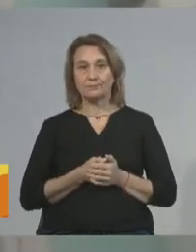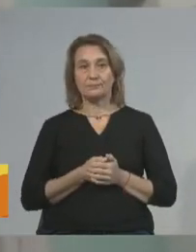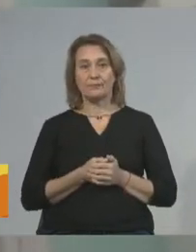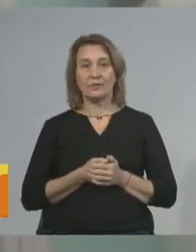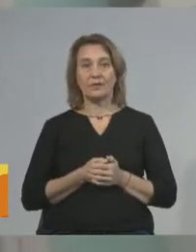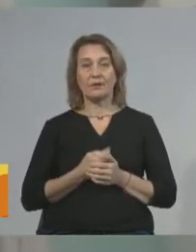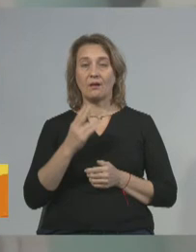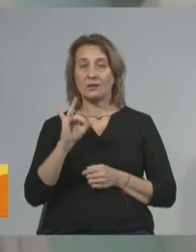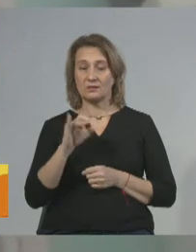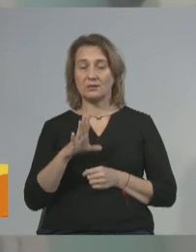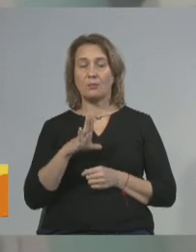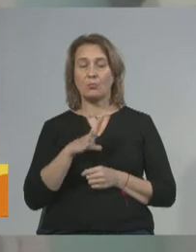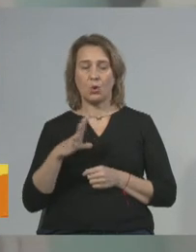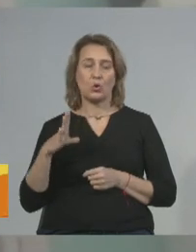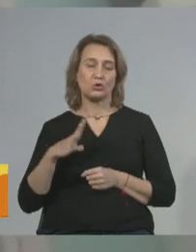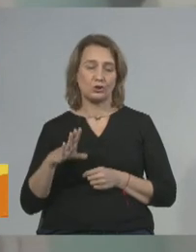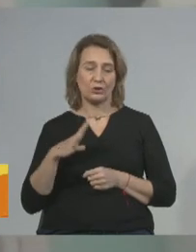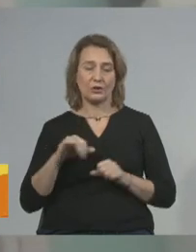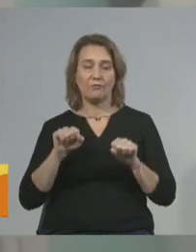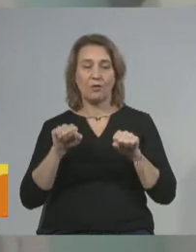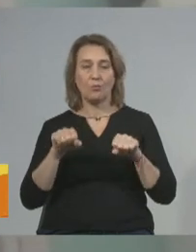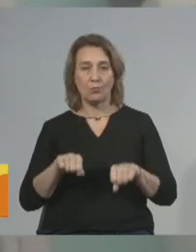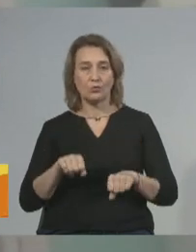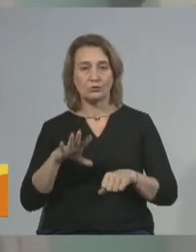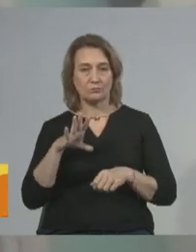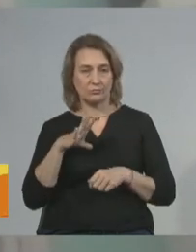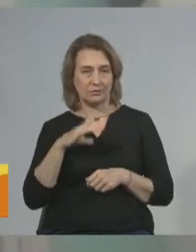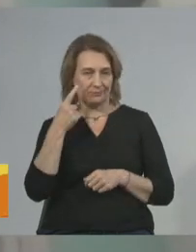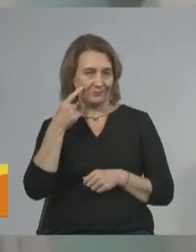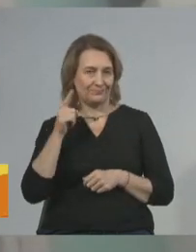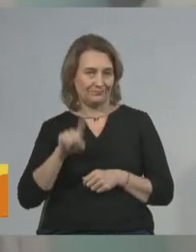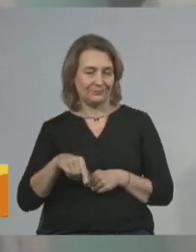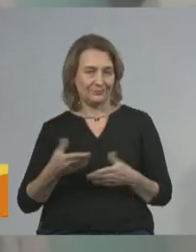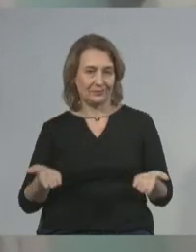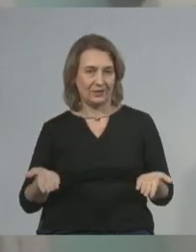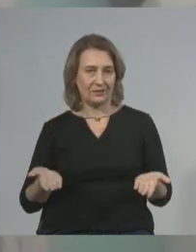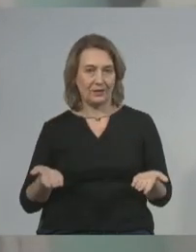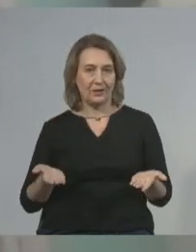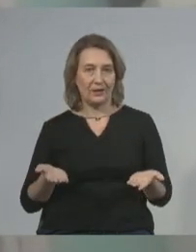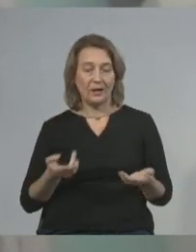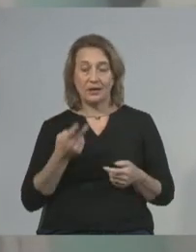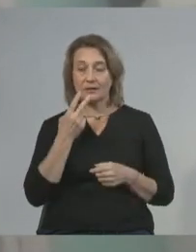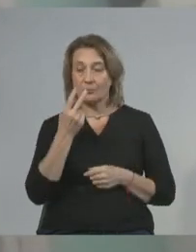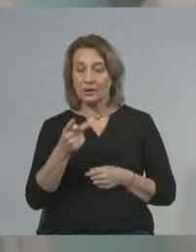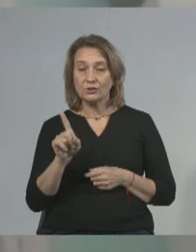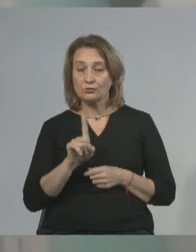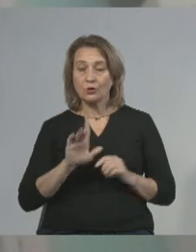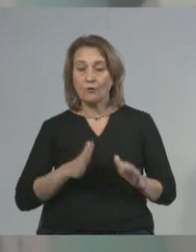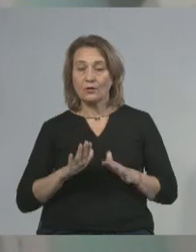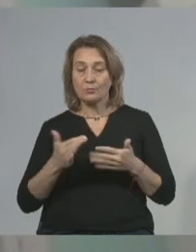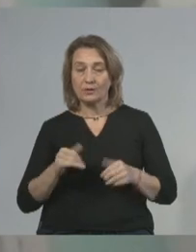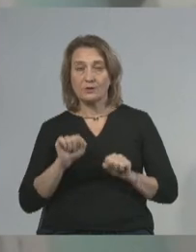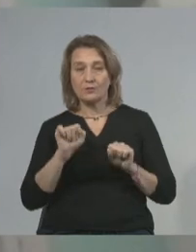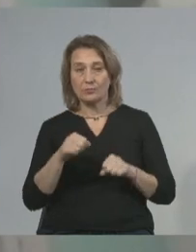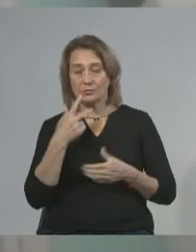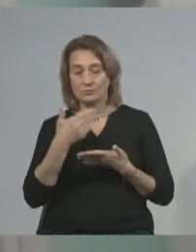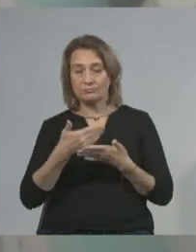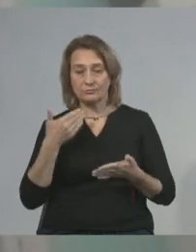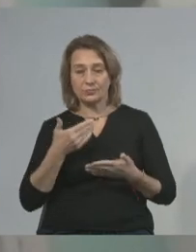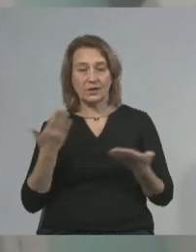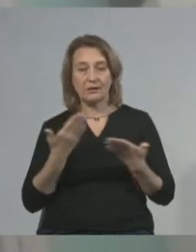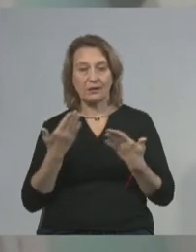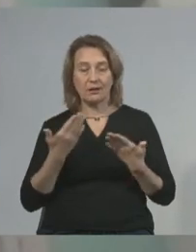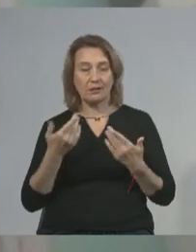can actually predict if you if you know what you're what is going on then you can predict the the narrative so for belarus